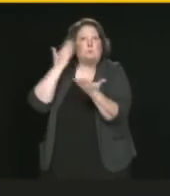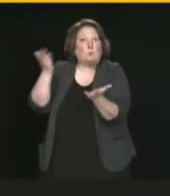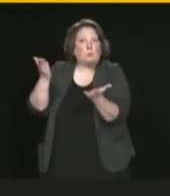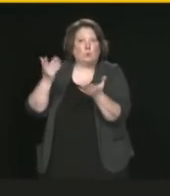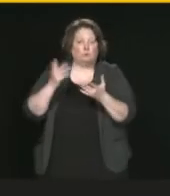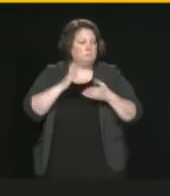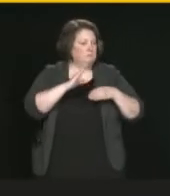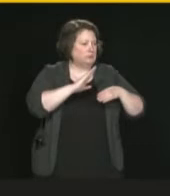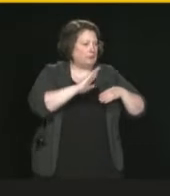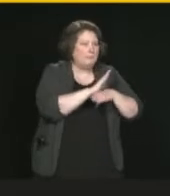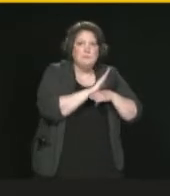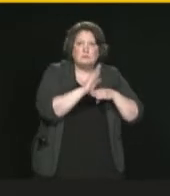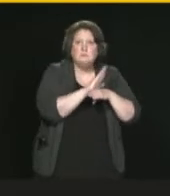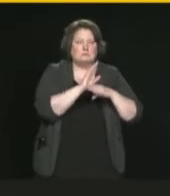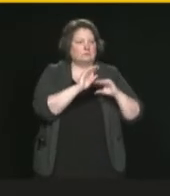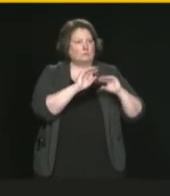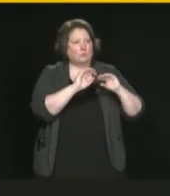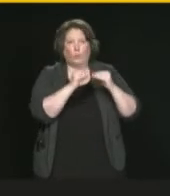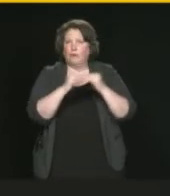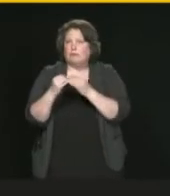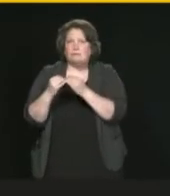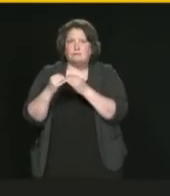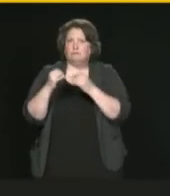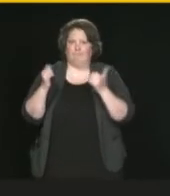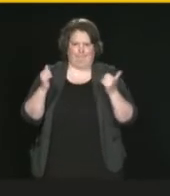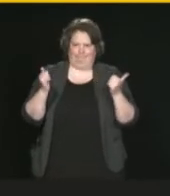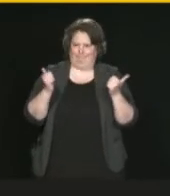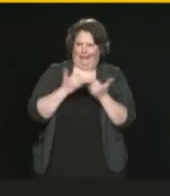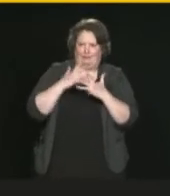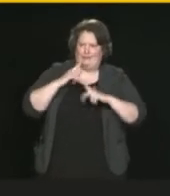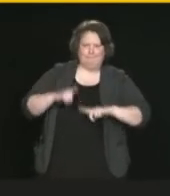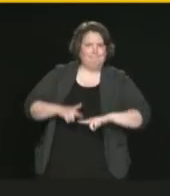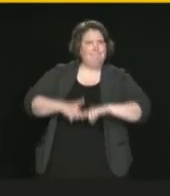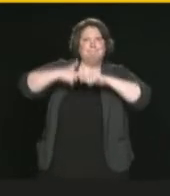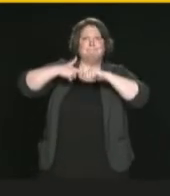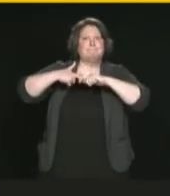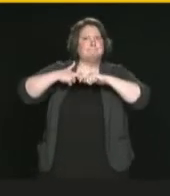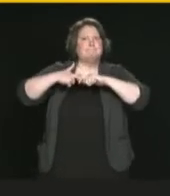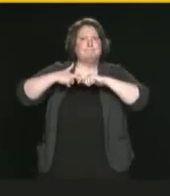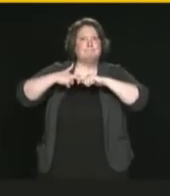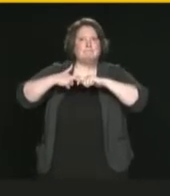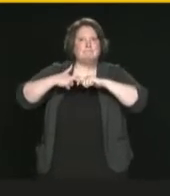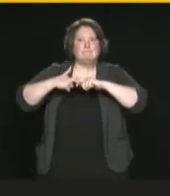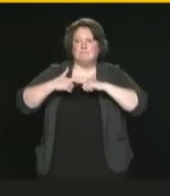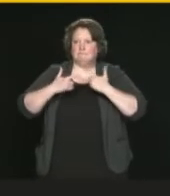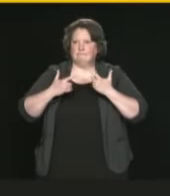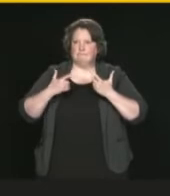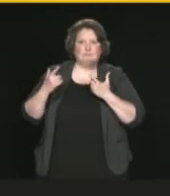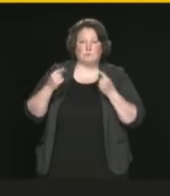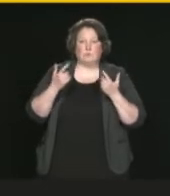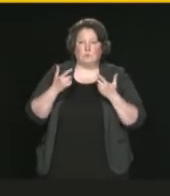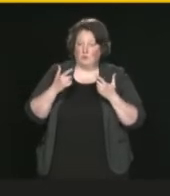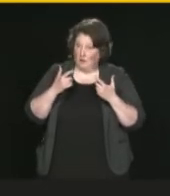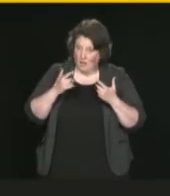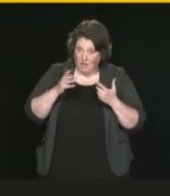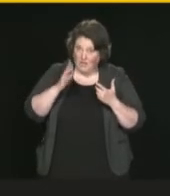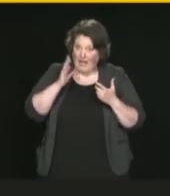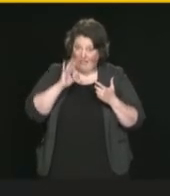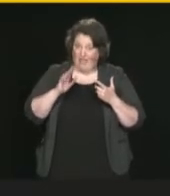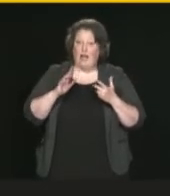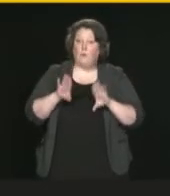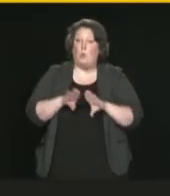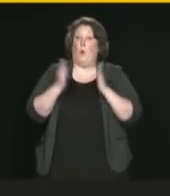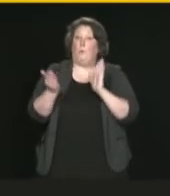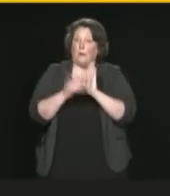organizations across the country are really at a standstill right now. Will they reopen at half capacity,